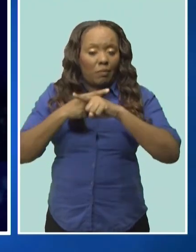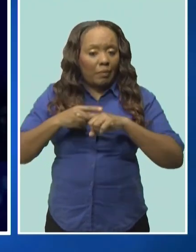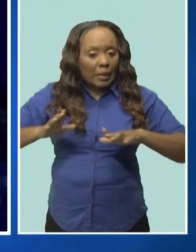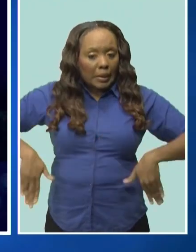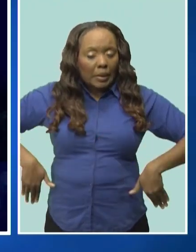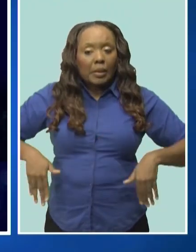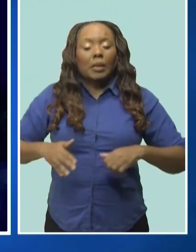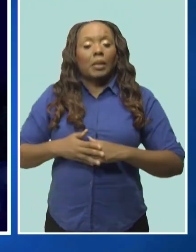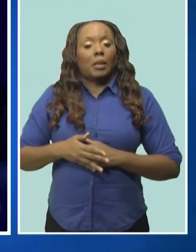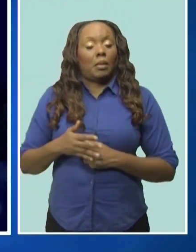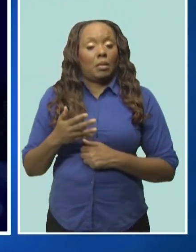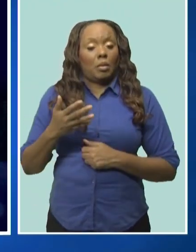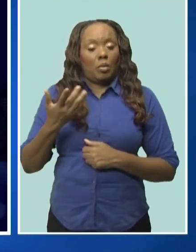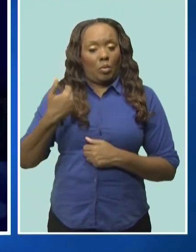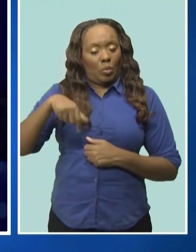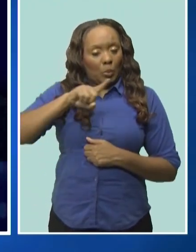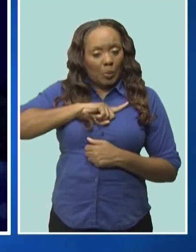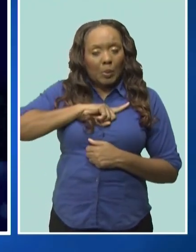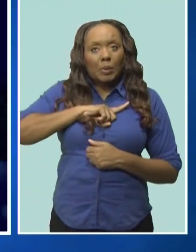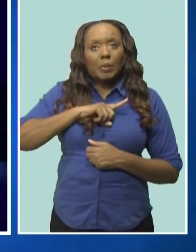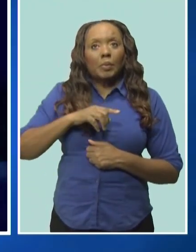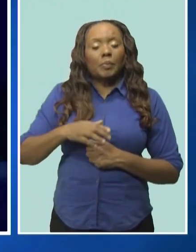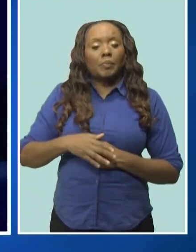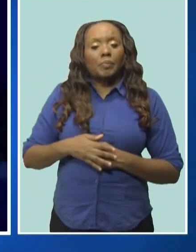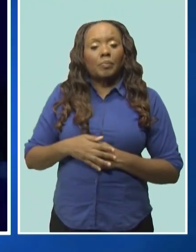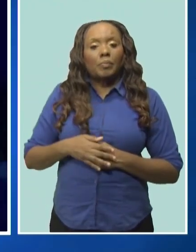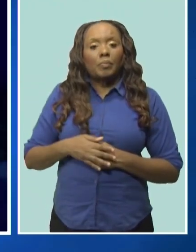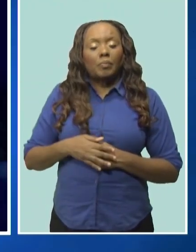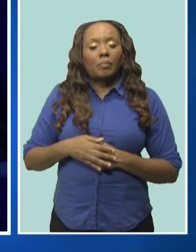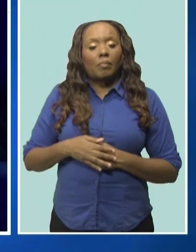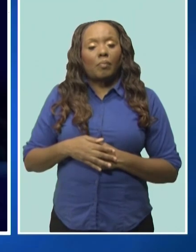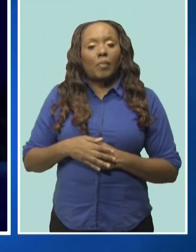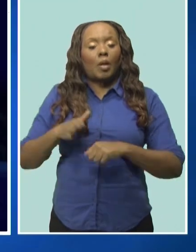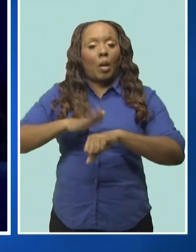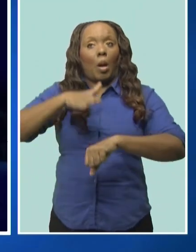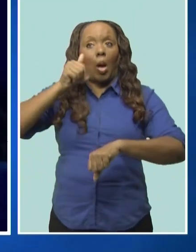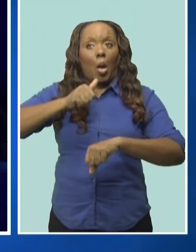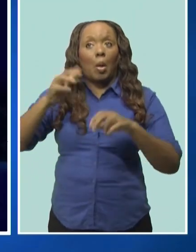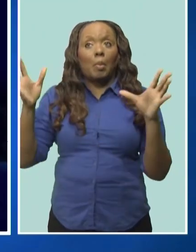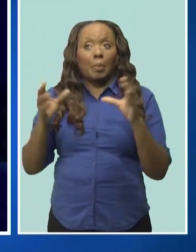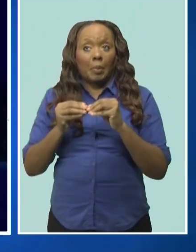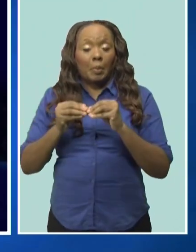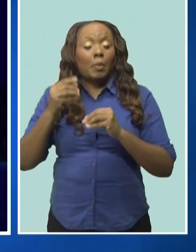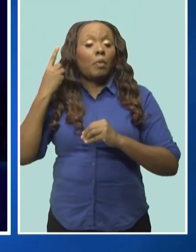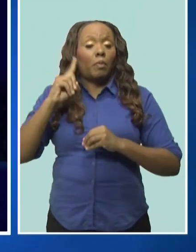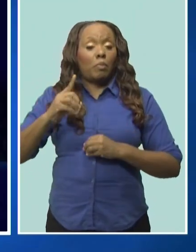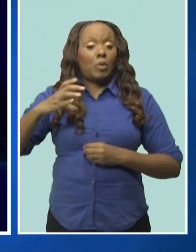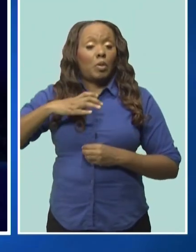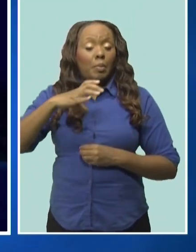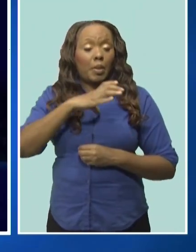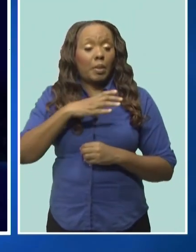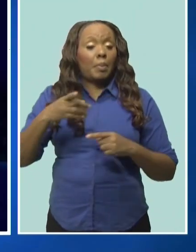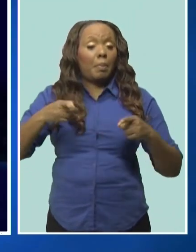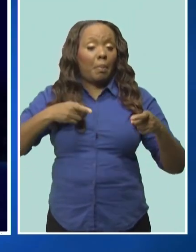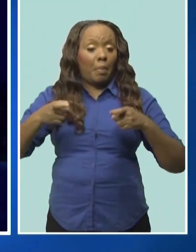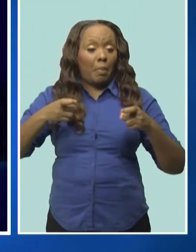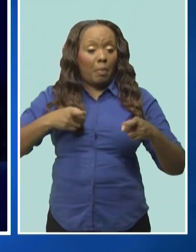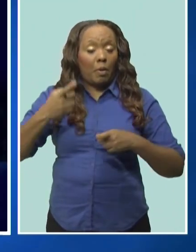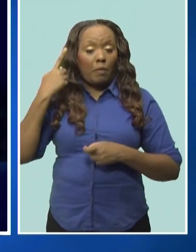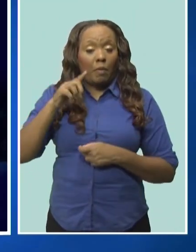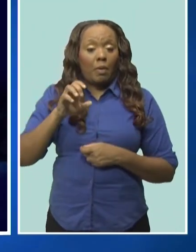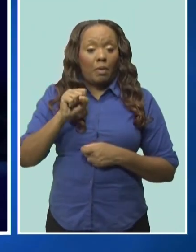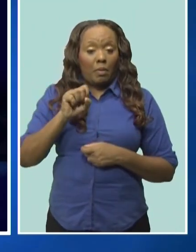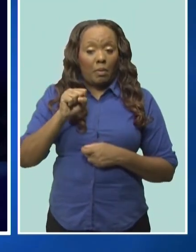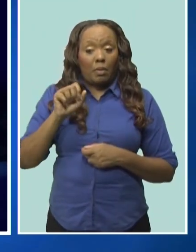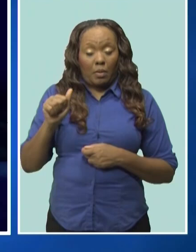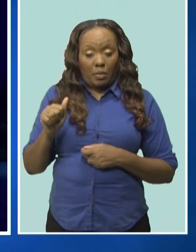action, we have called a meeting of the Committee of Management of the Sanitation Service Authority, which